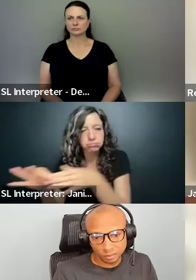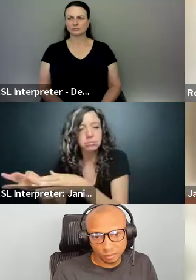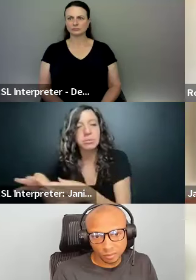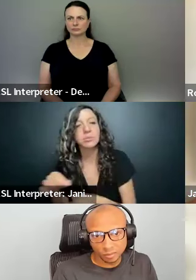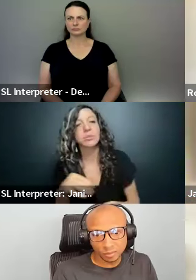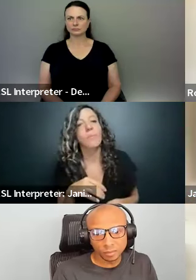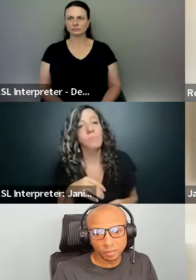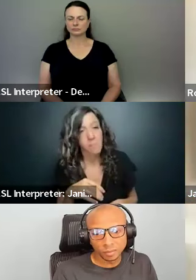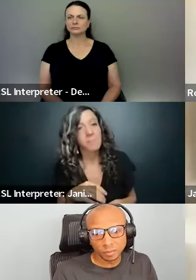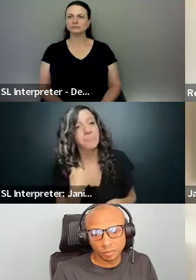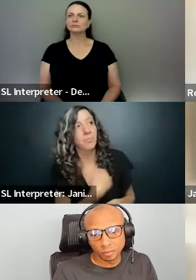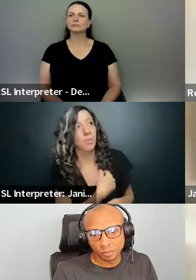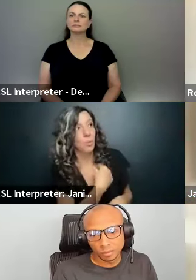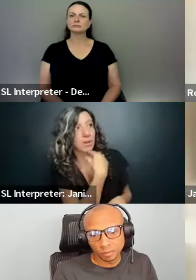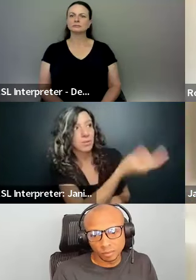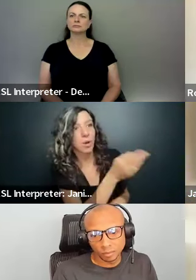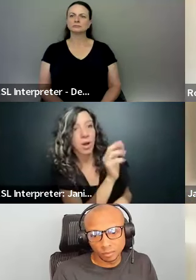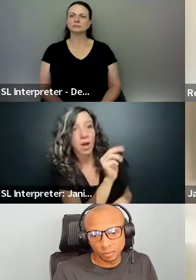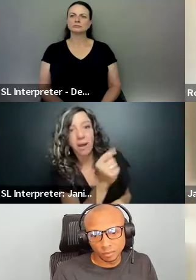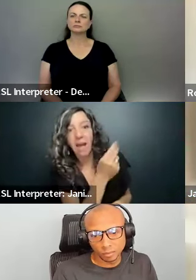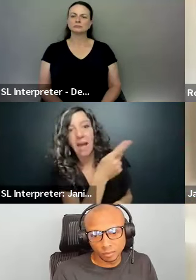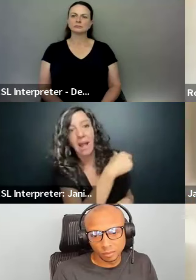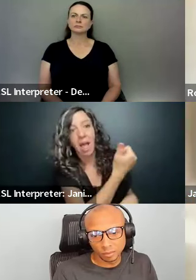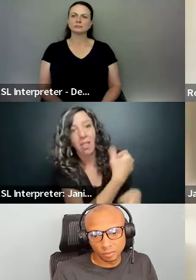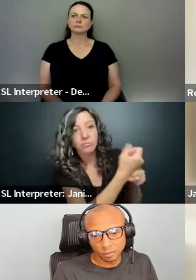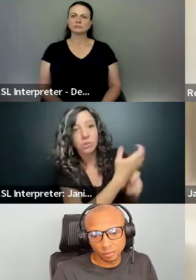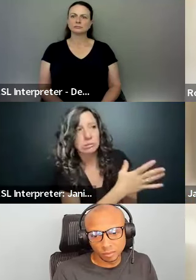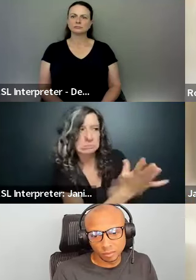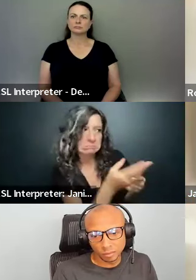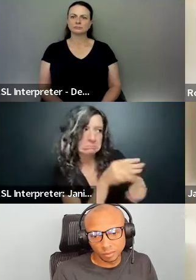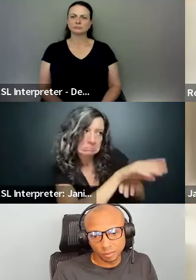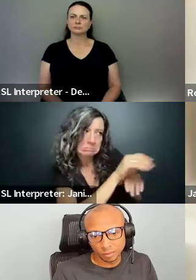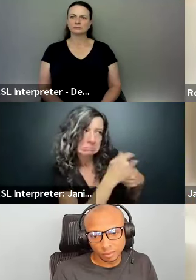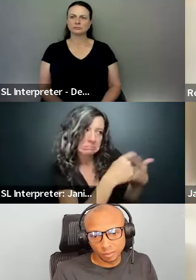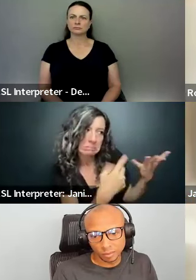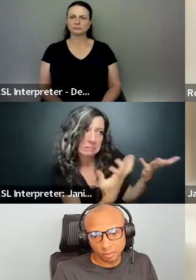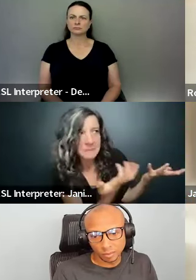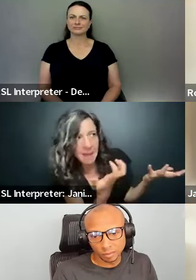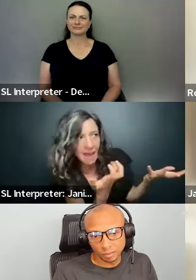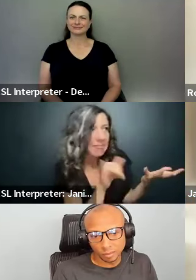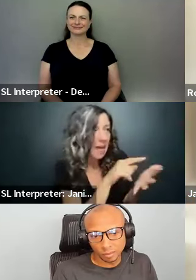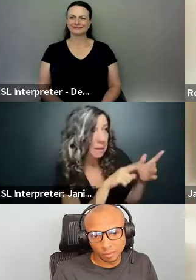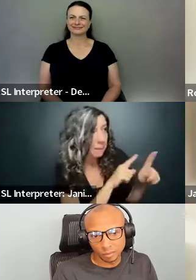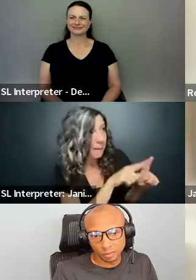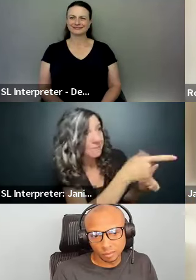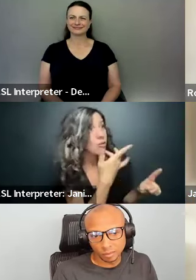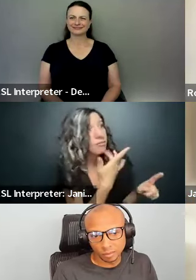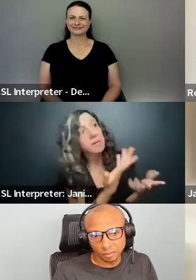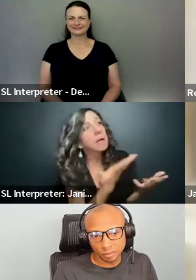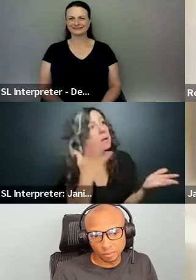point I said as well, like, well, make it like, if you feel it should be shorter or longer, it's like he's a pro, you know, because it's like